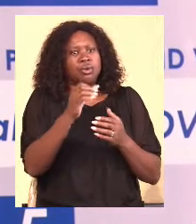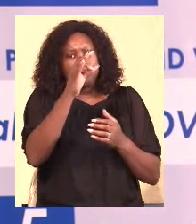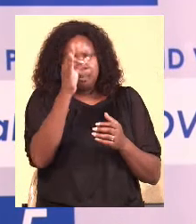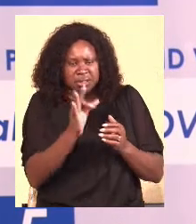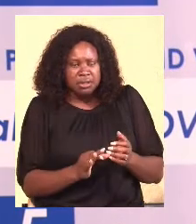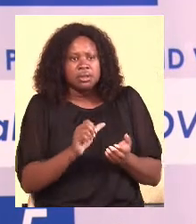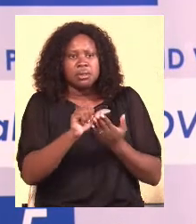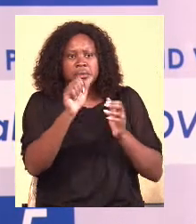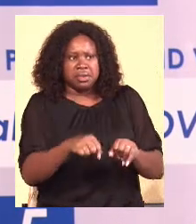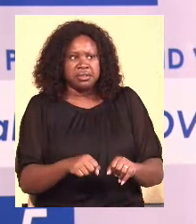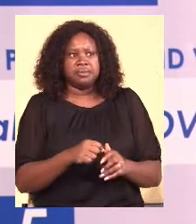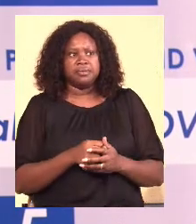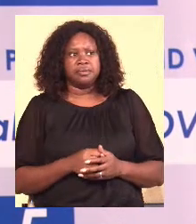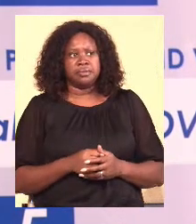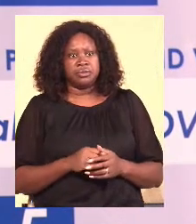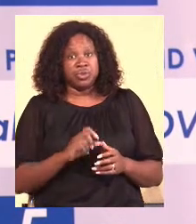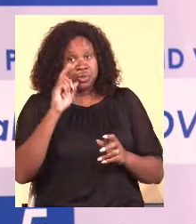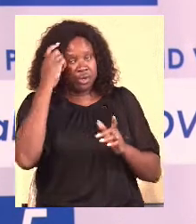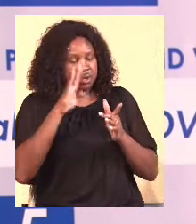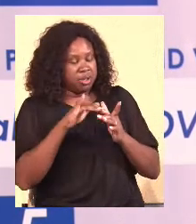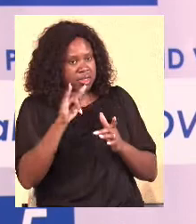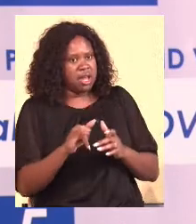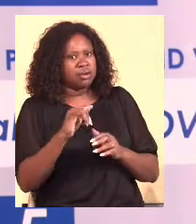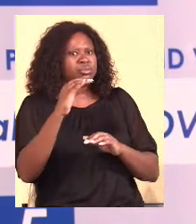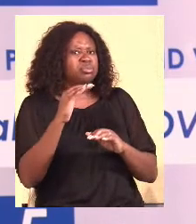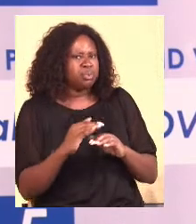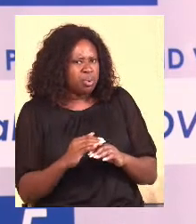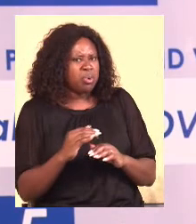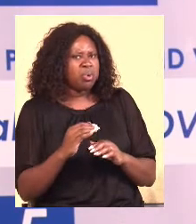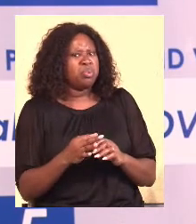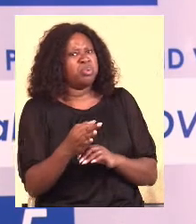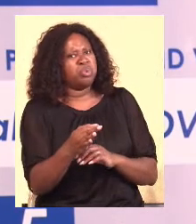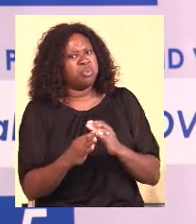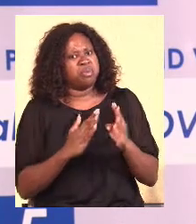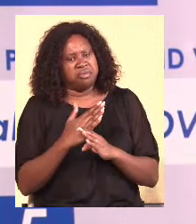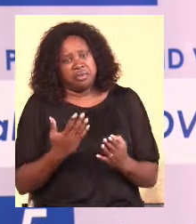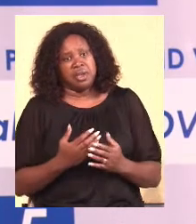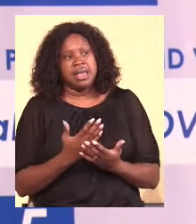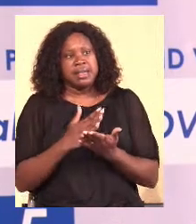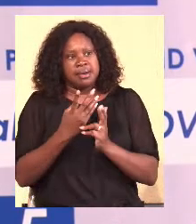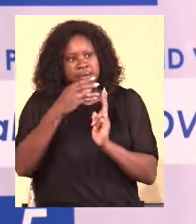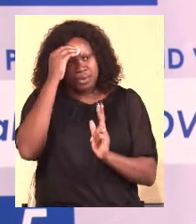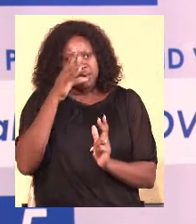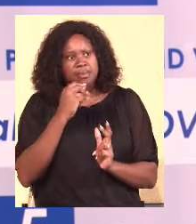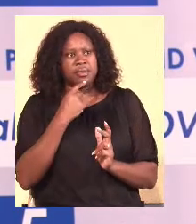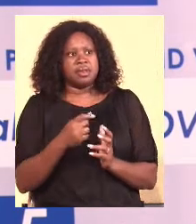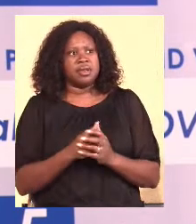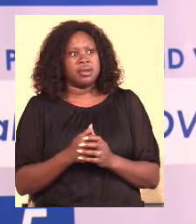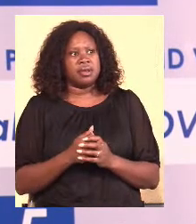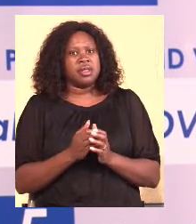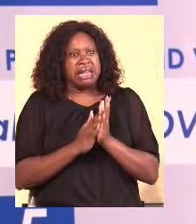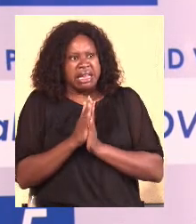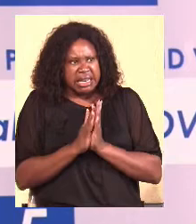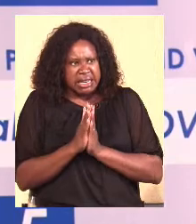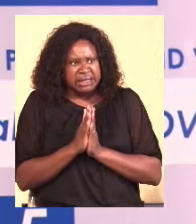paid. Has that been considered, the relaxation thereof? And also there are some students who highlighted that they are interested